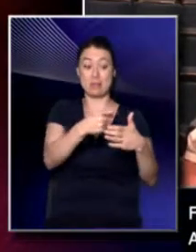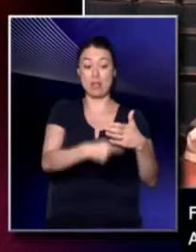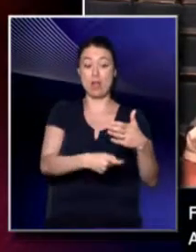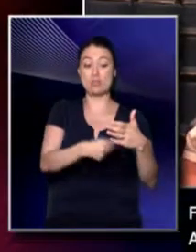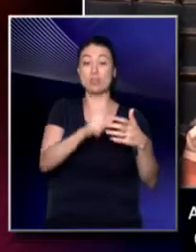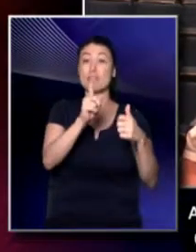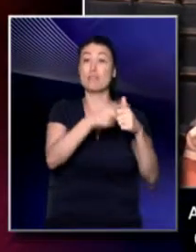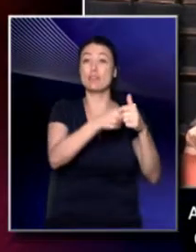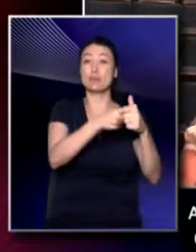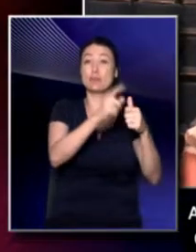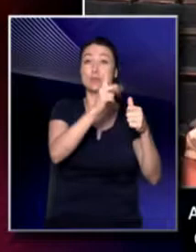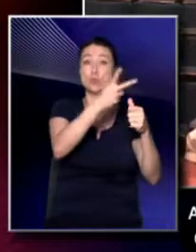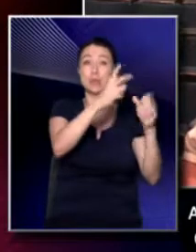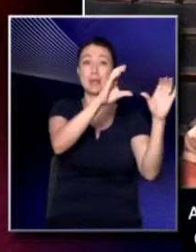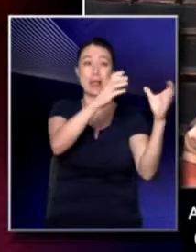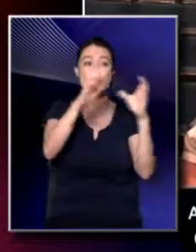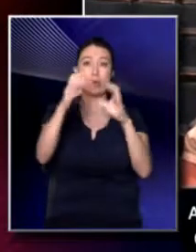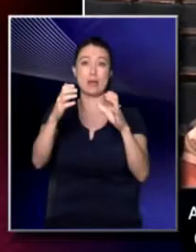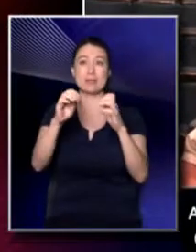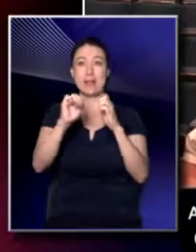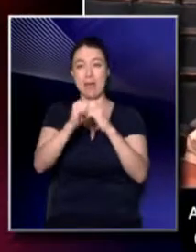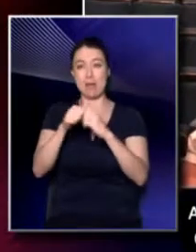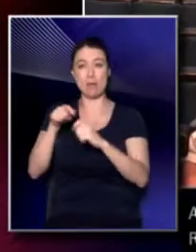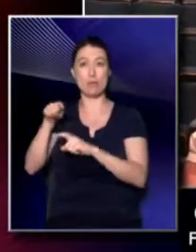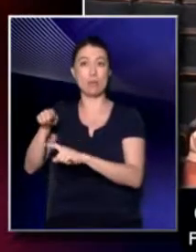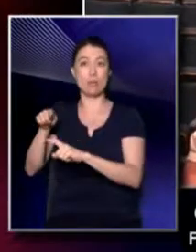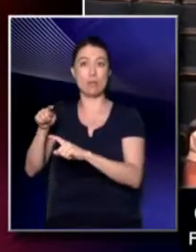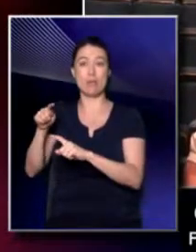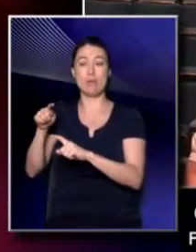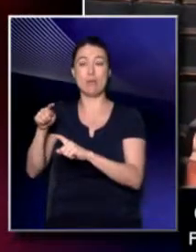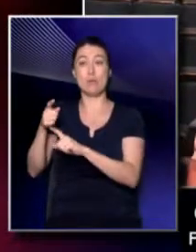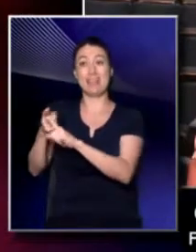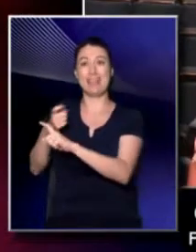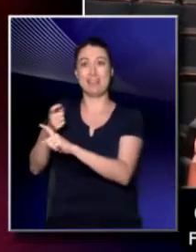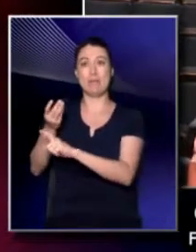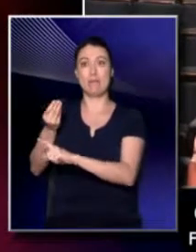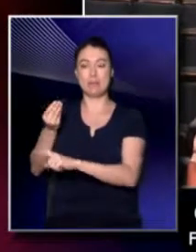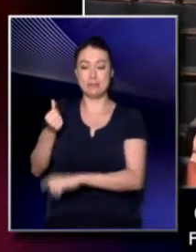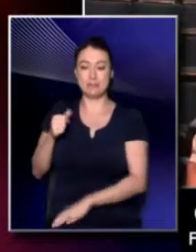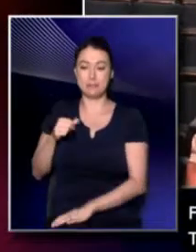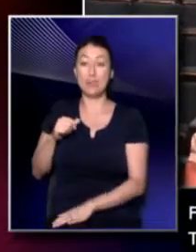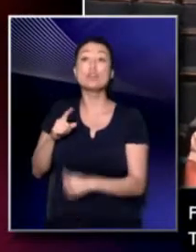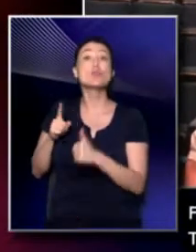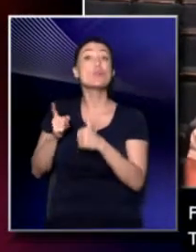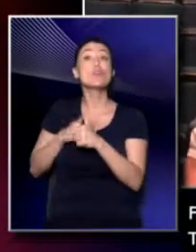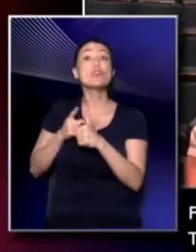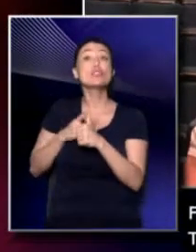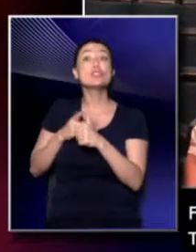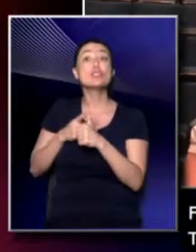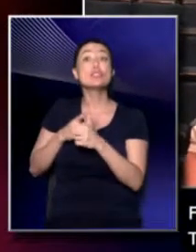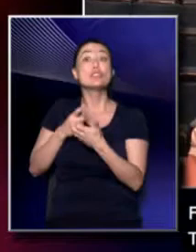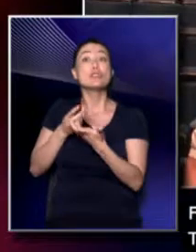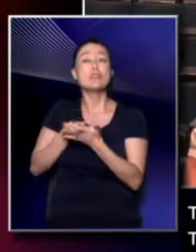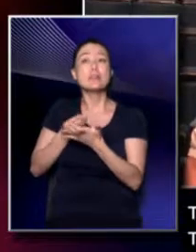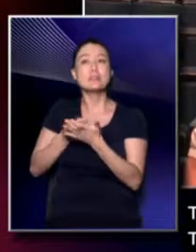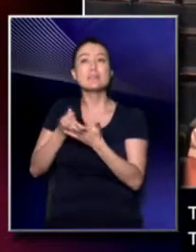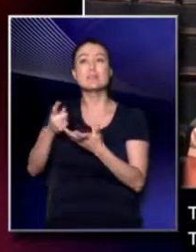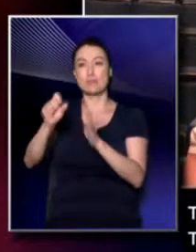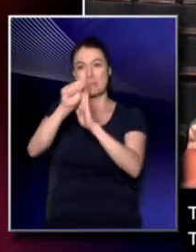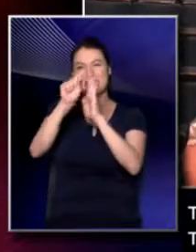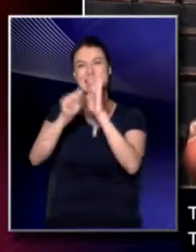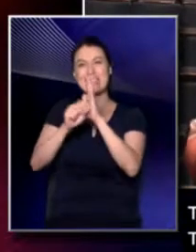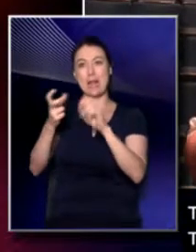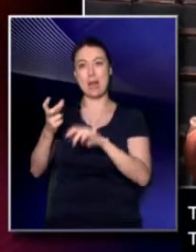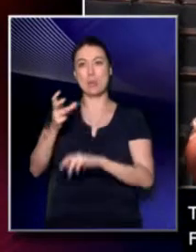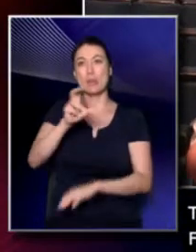two categories above will be provided for. The first source of funding is from a state appropriation.